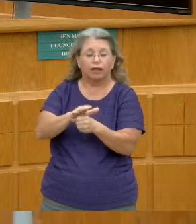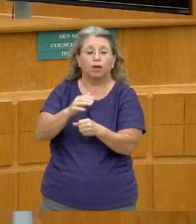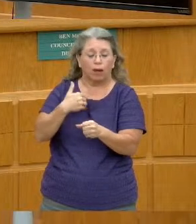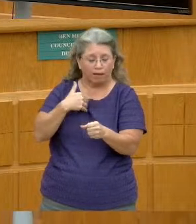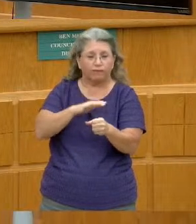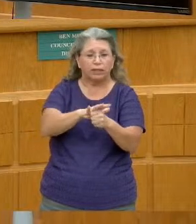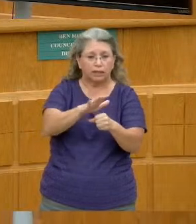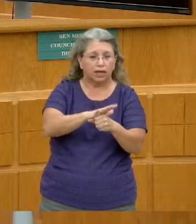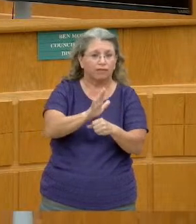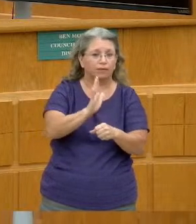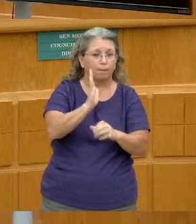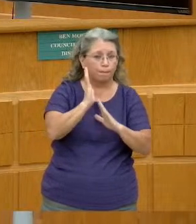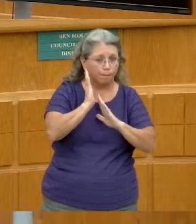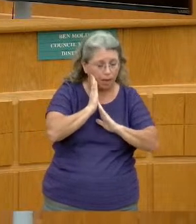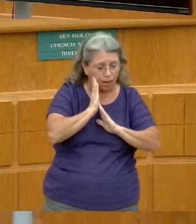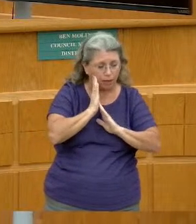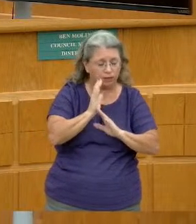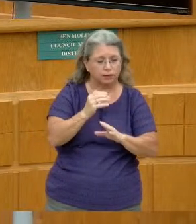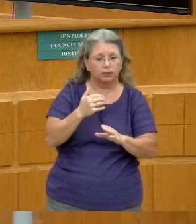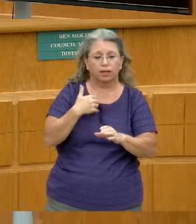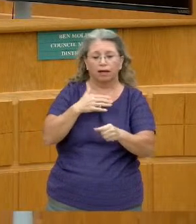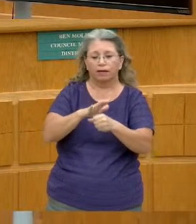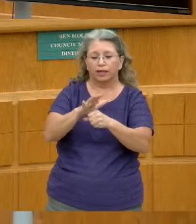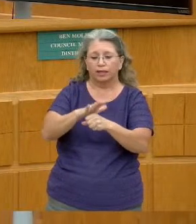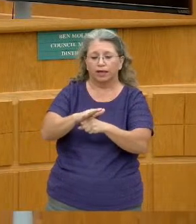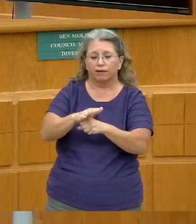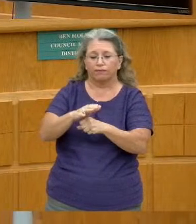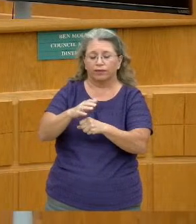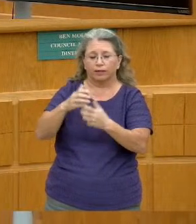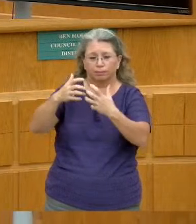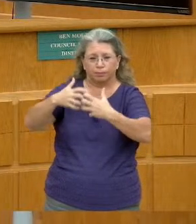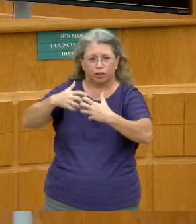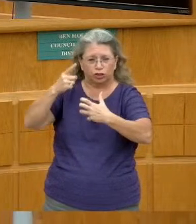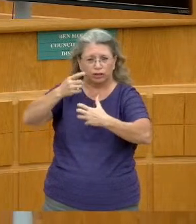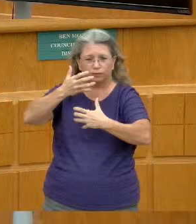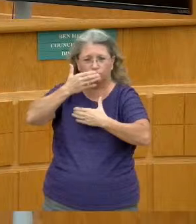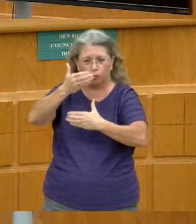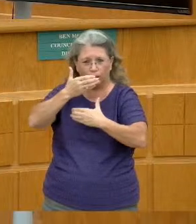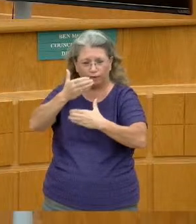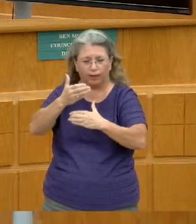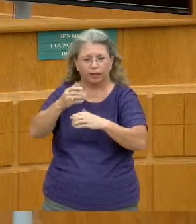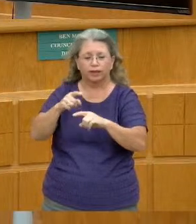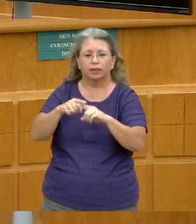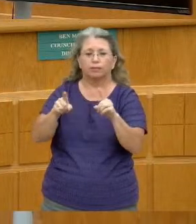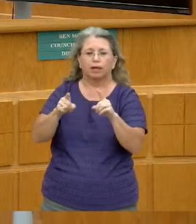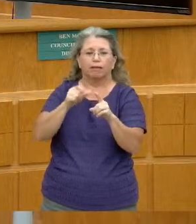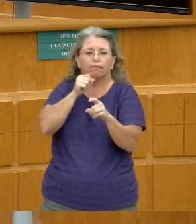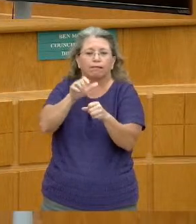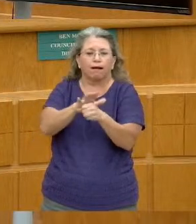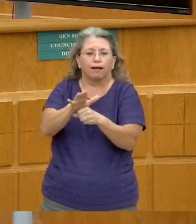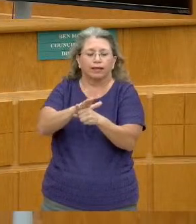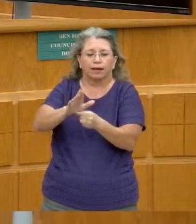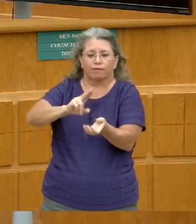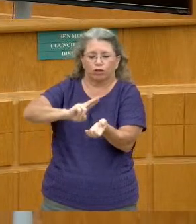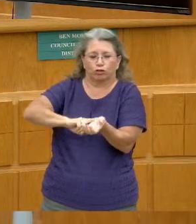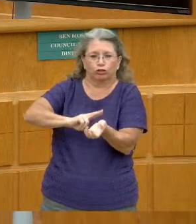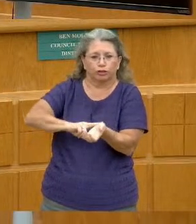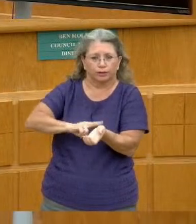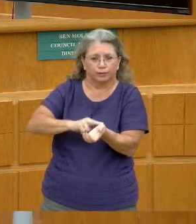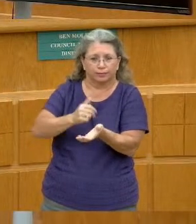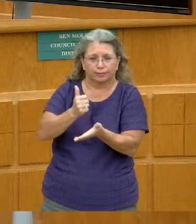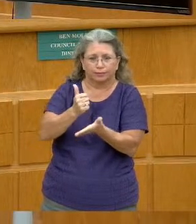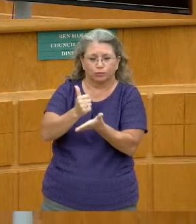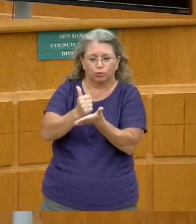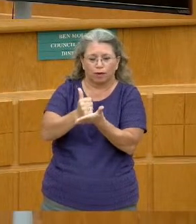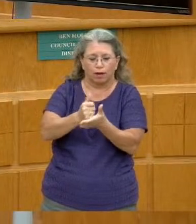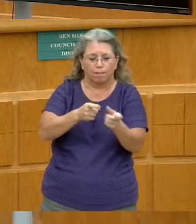enough ventilators, but there's a shortage of people to help, or nurses I should say, to help manage the patient